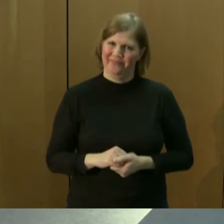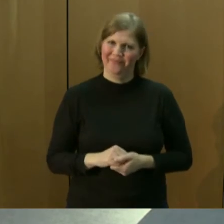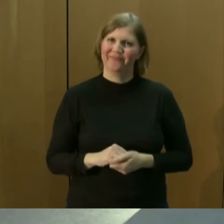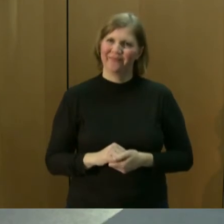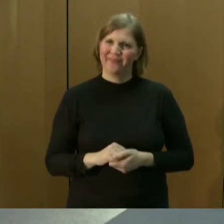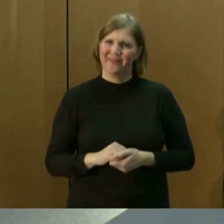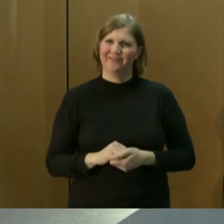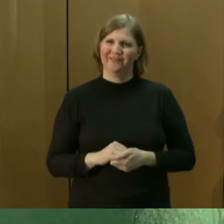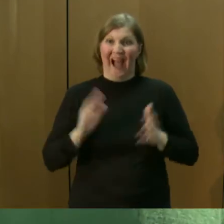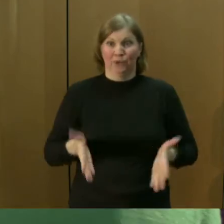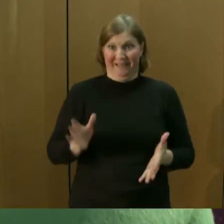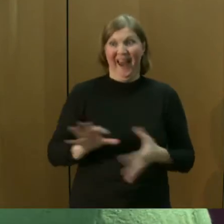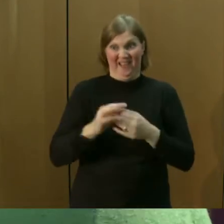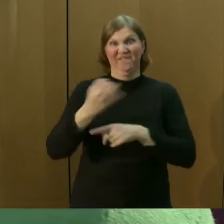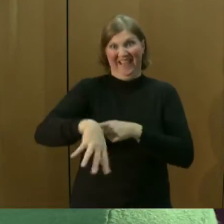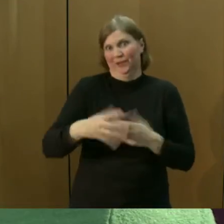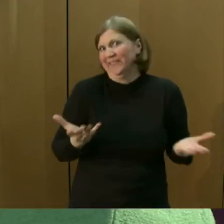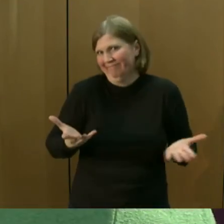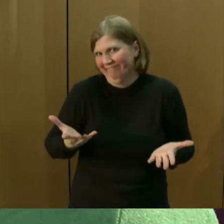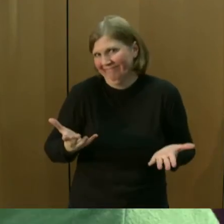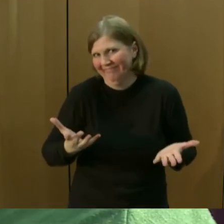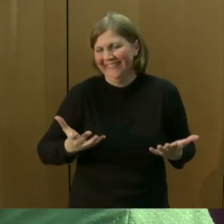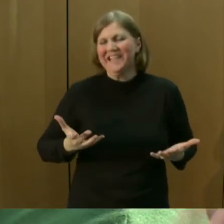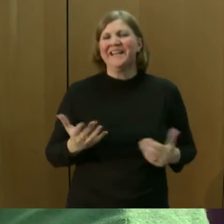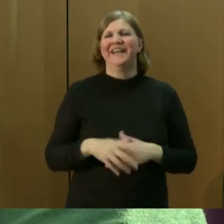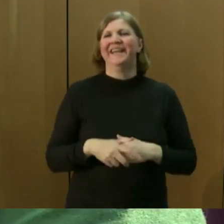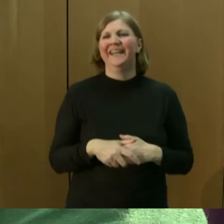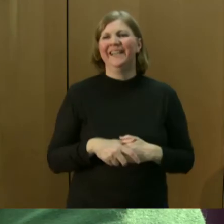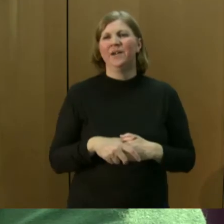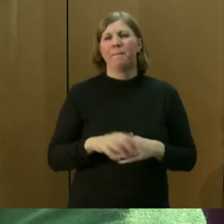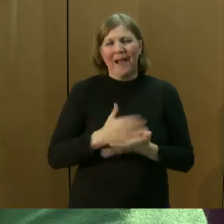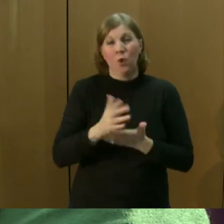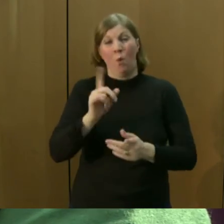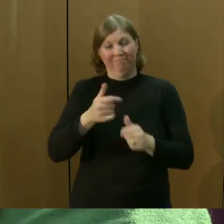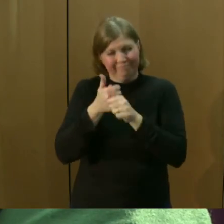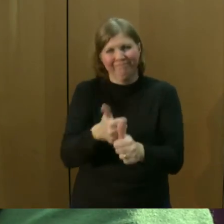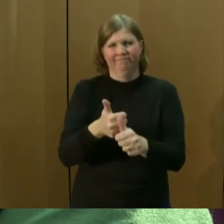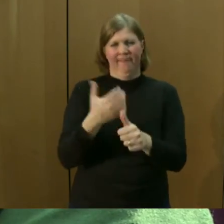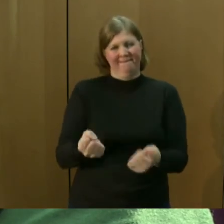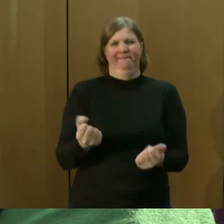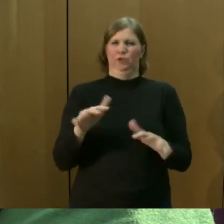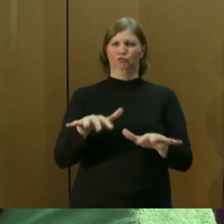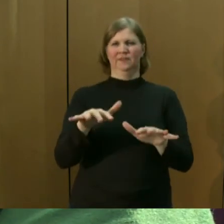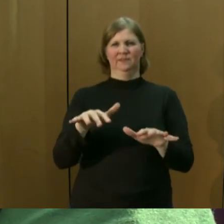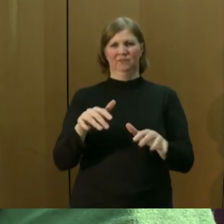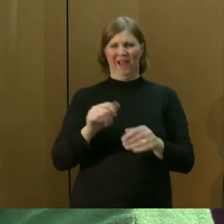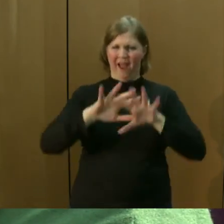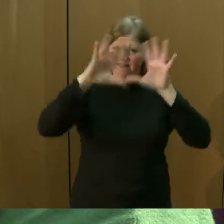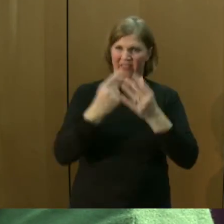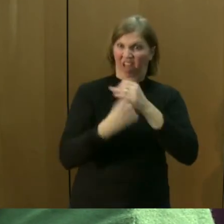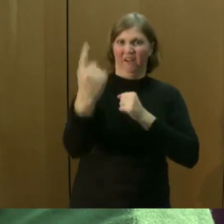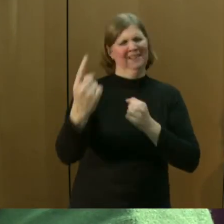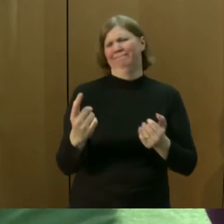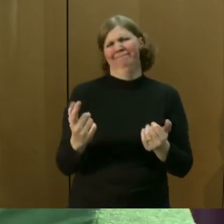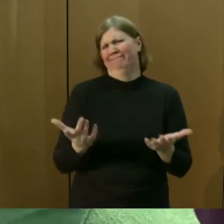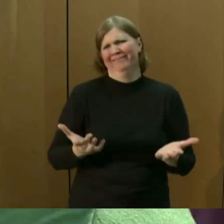Yeah, okay. Don't do it on your own. Make sure you're well supported. Even if you're coming on your own, find other people who are in the same situation